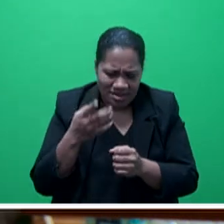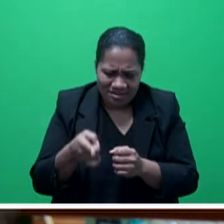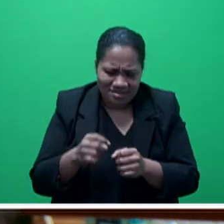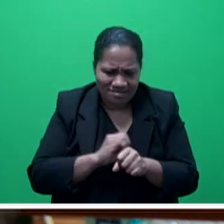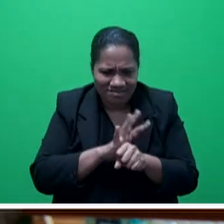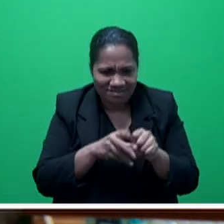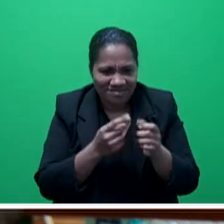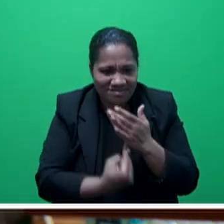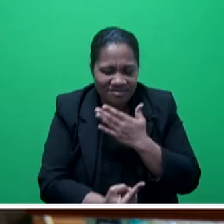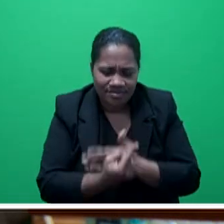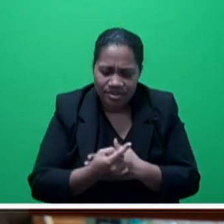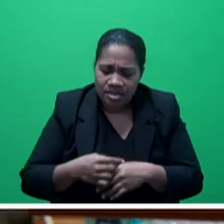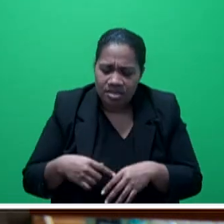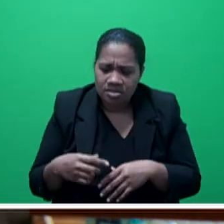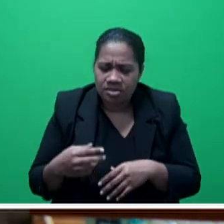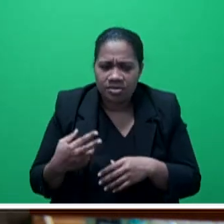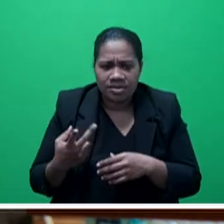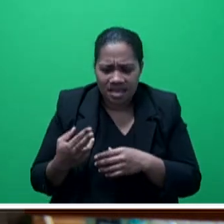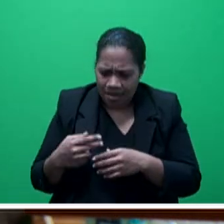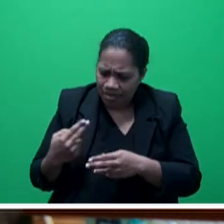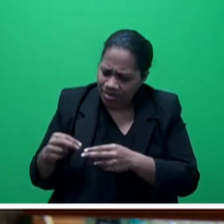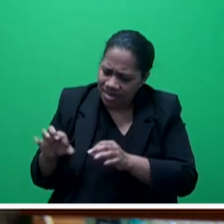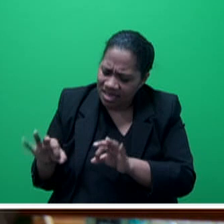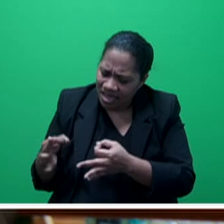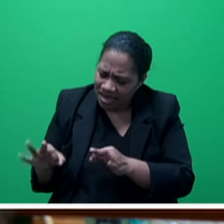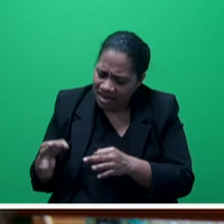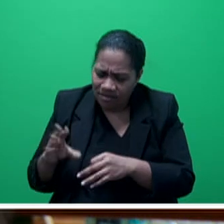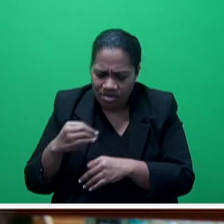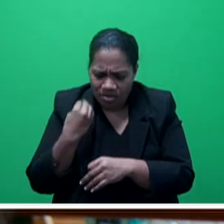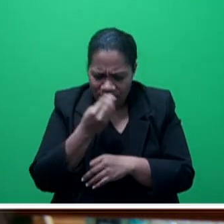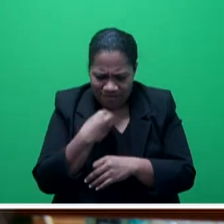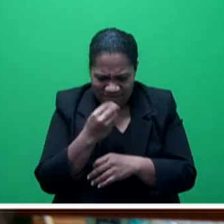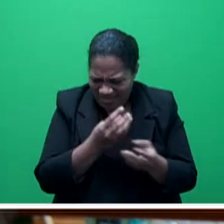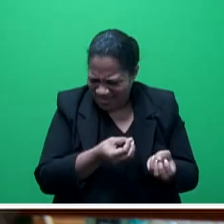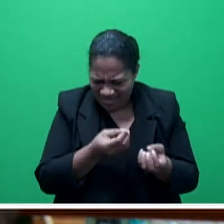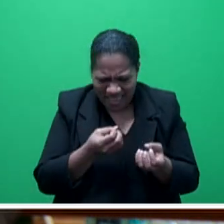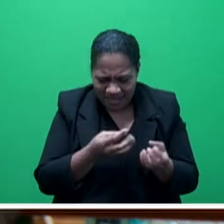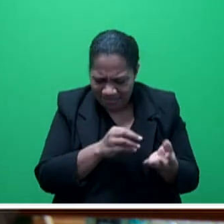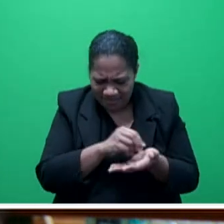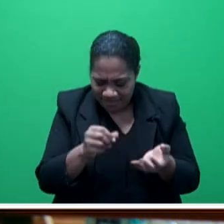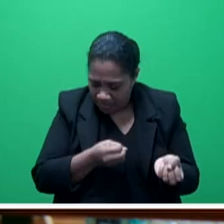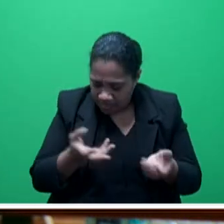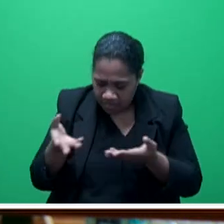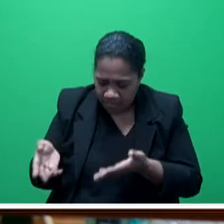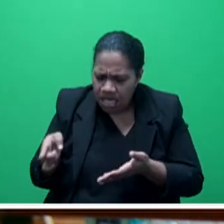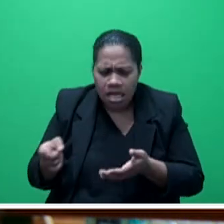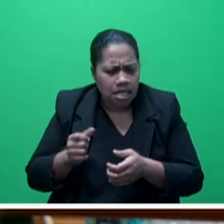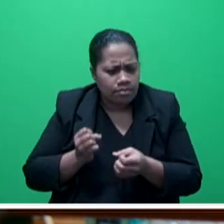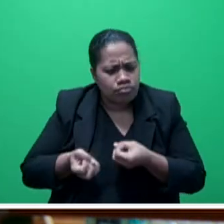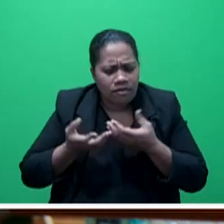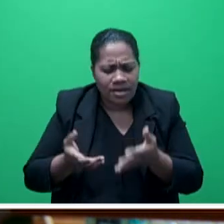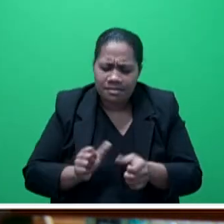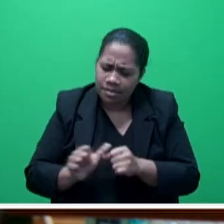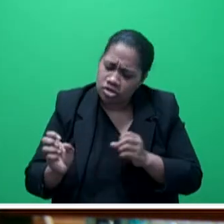food preparation guidelines from Ministry of Health. The stay-at-home policy did provide the best opportunity for people to grow their